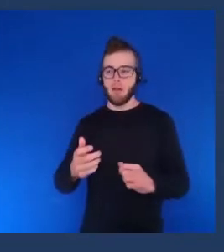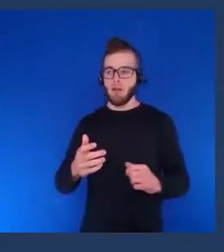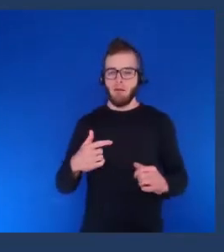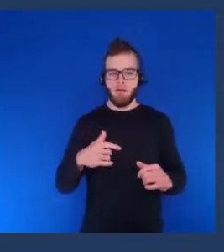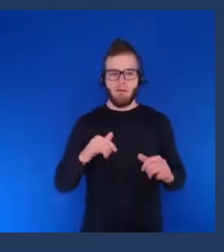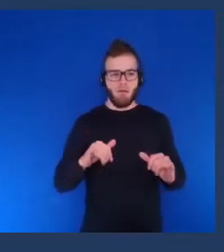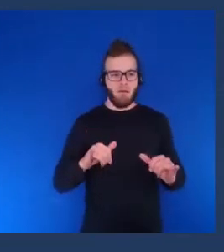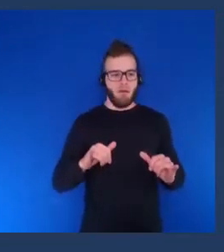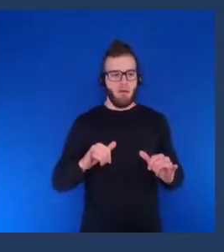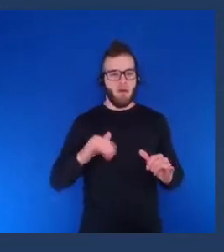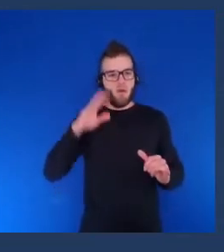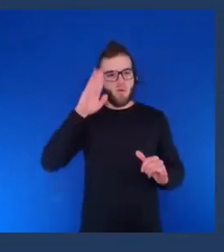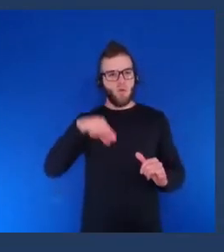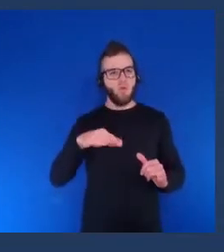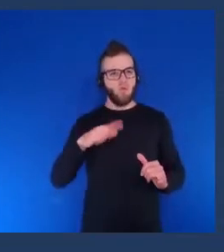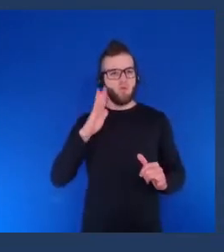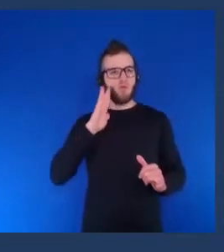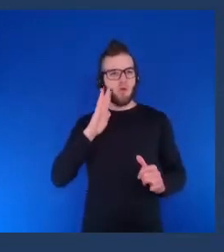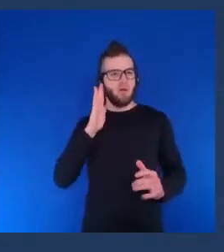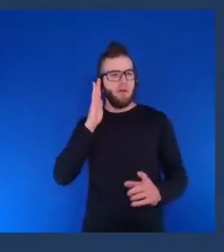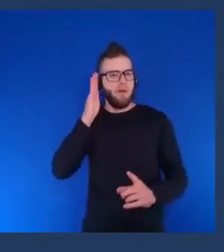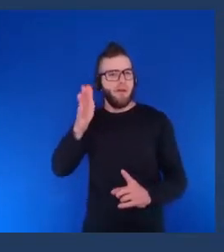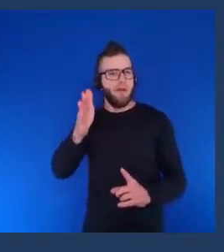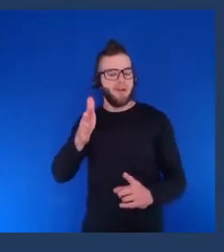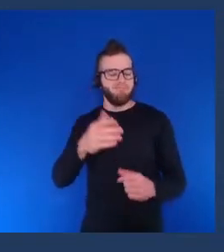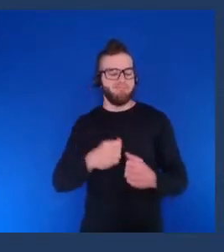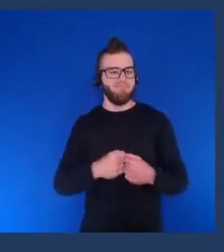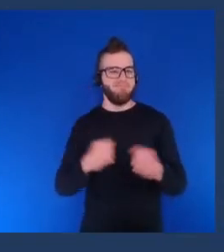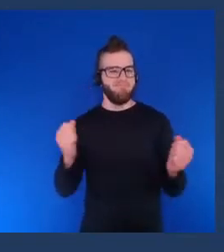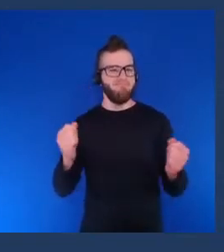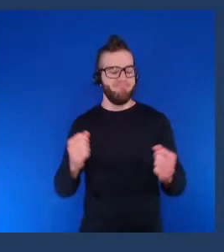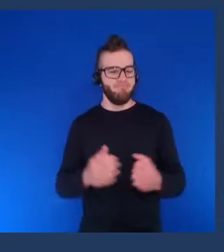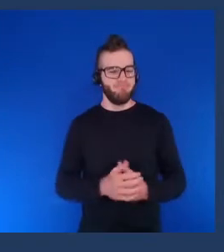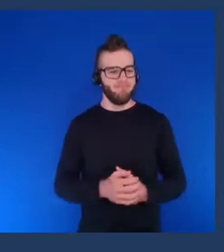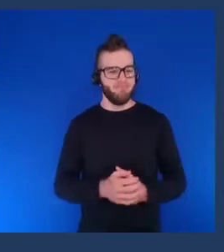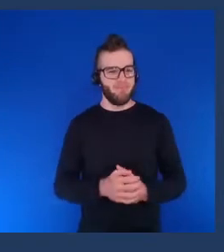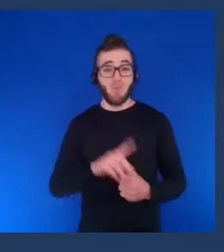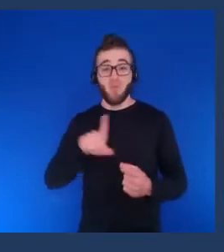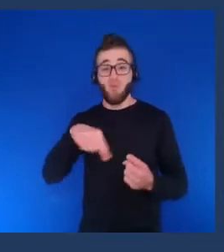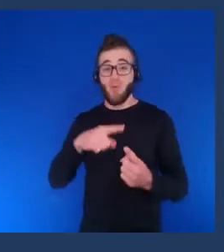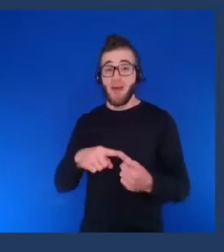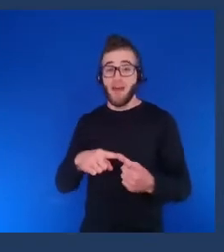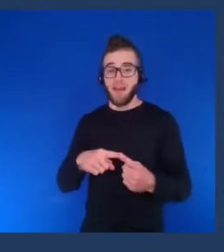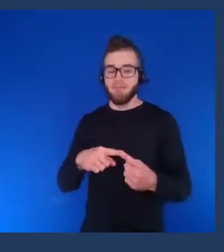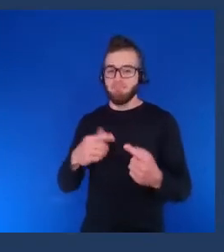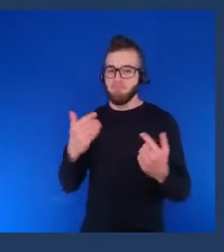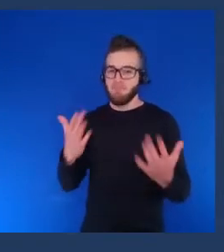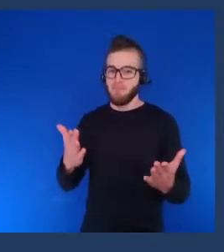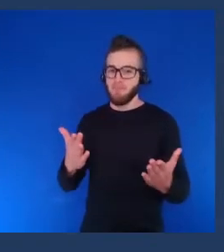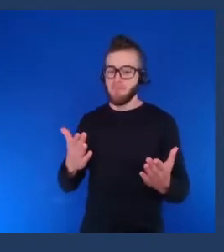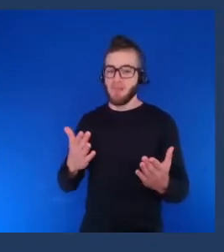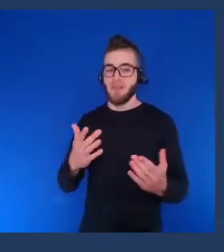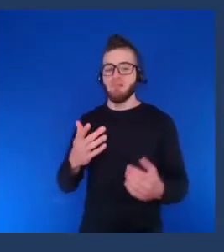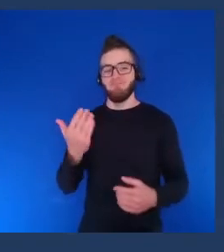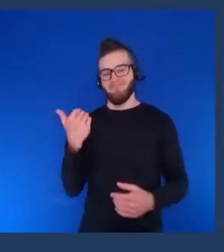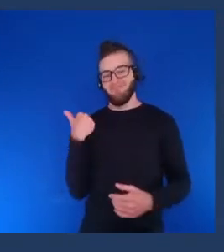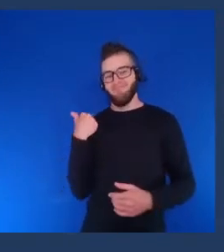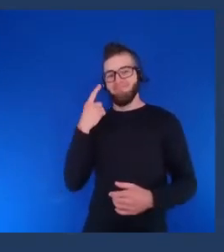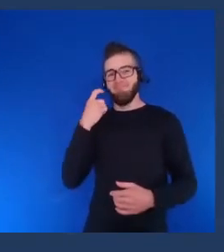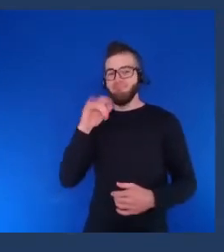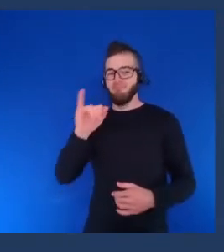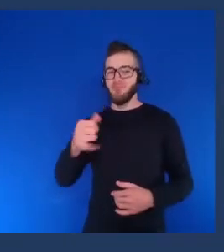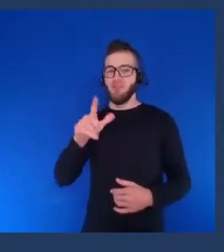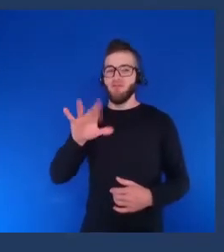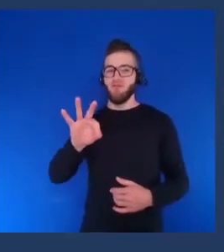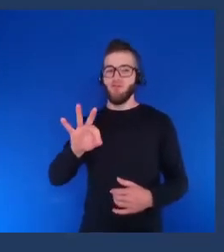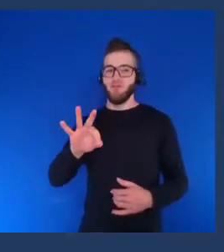if. And so Jenny Leigh Fleury and I agreed several months ago that the 10th anniversary was really maybe the best time